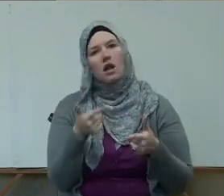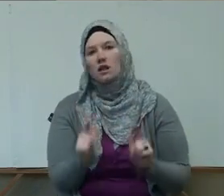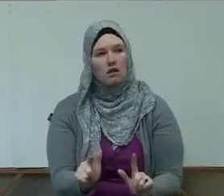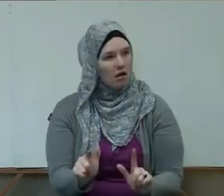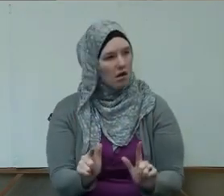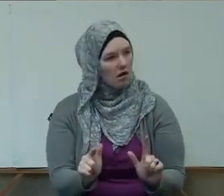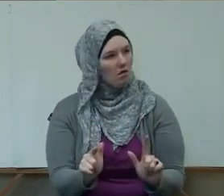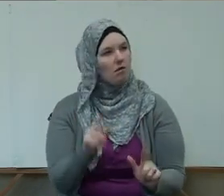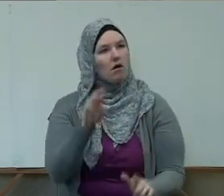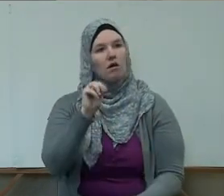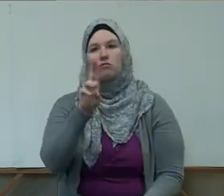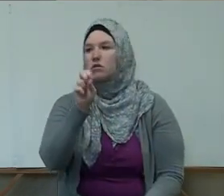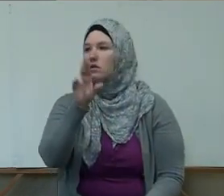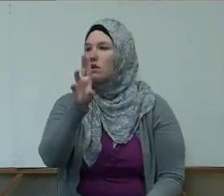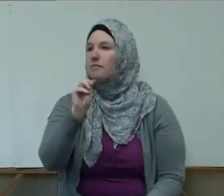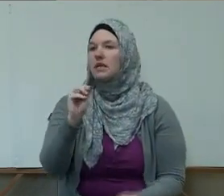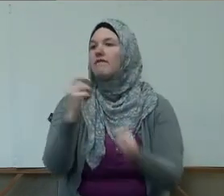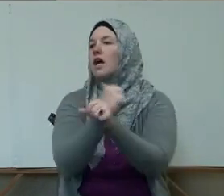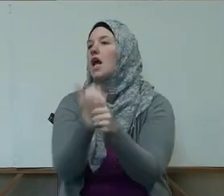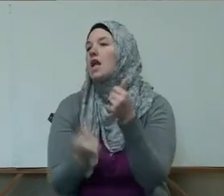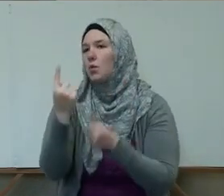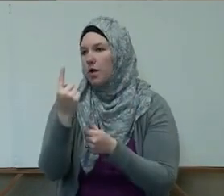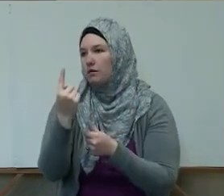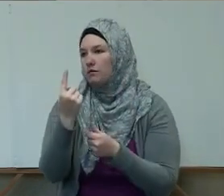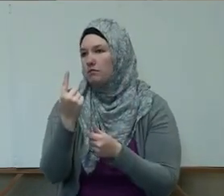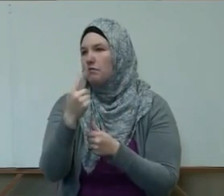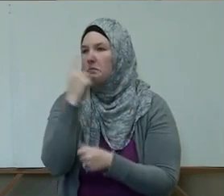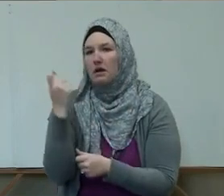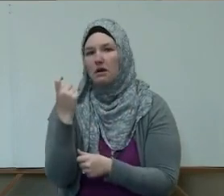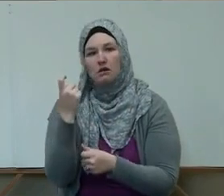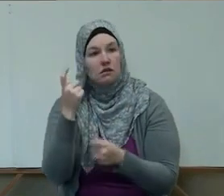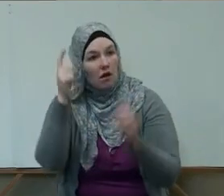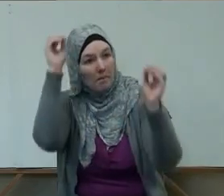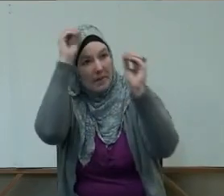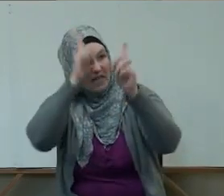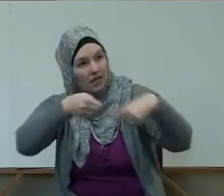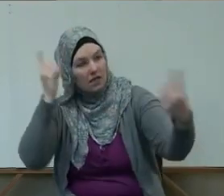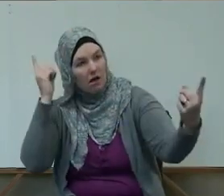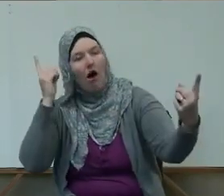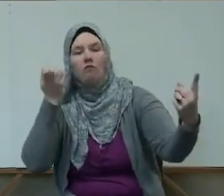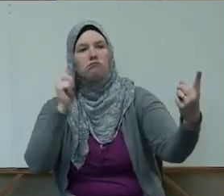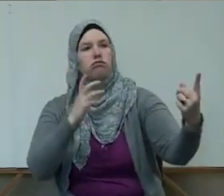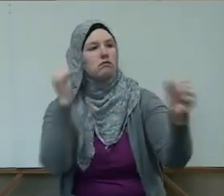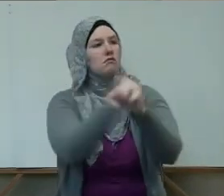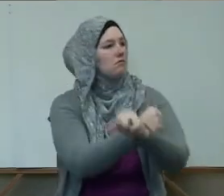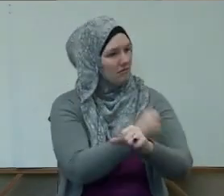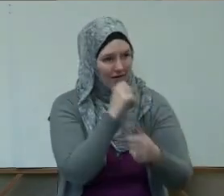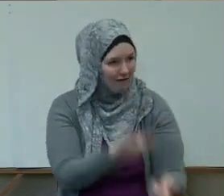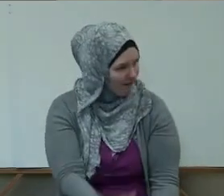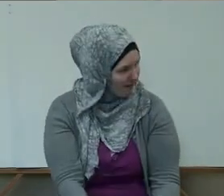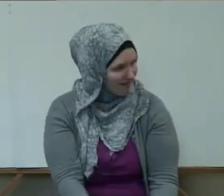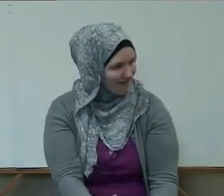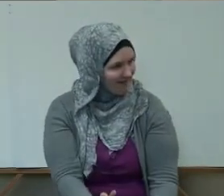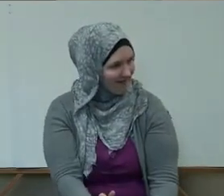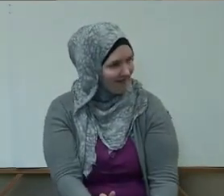permit a Muslim to fight anyone just because they believe differently. In fact, it prohibits even trying